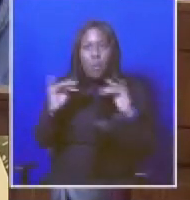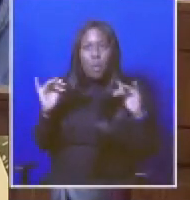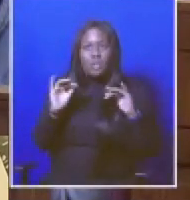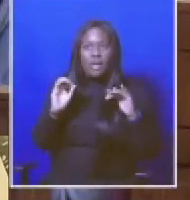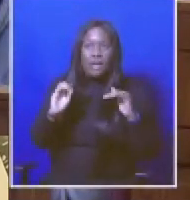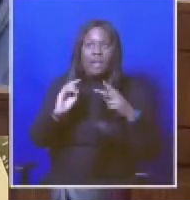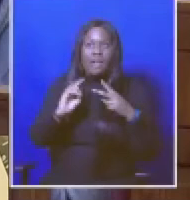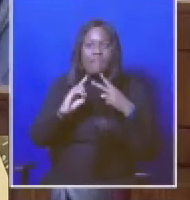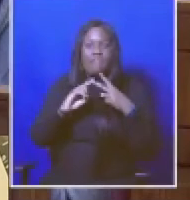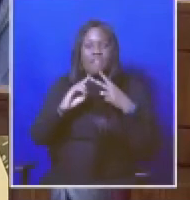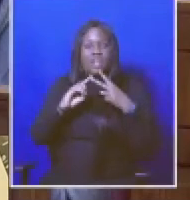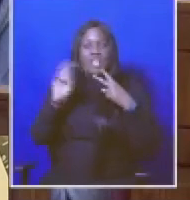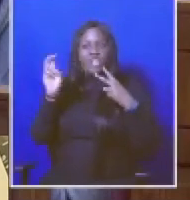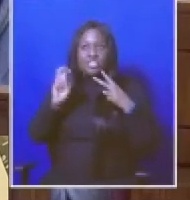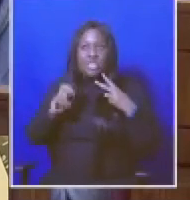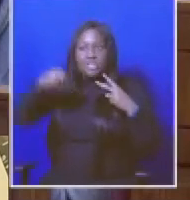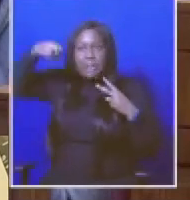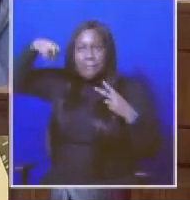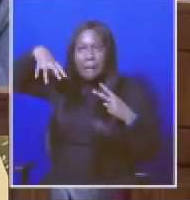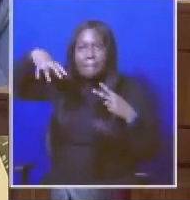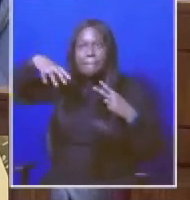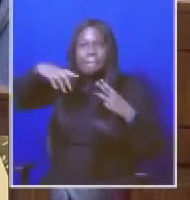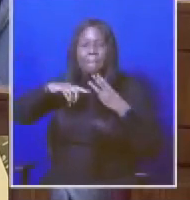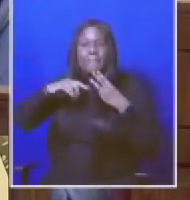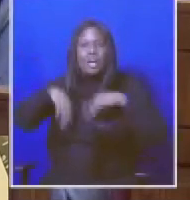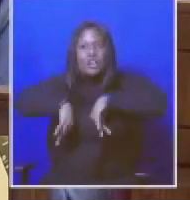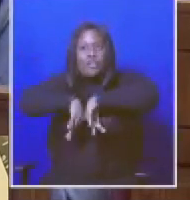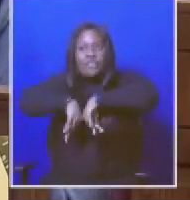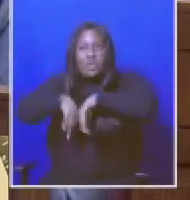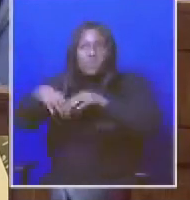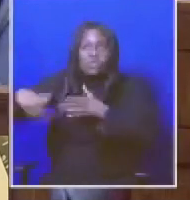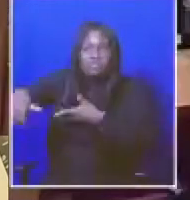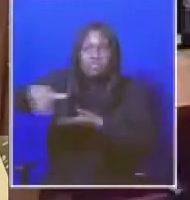delivery hotspot? Thank you, Deputy Chair.